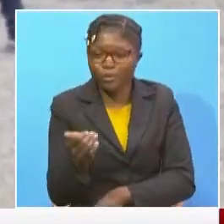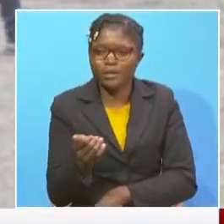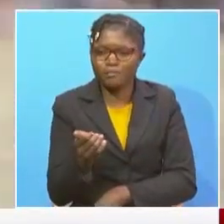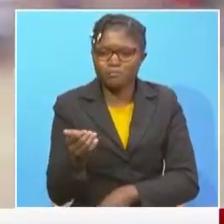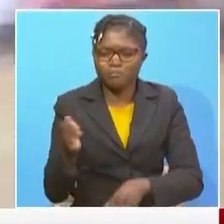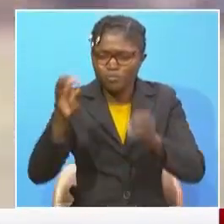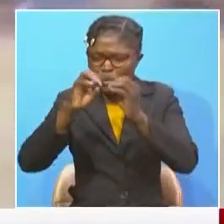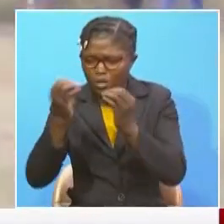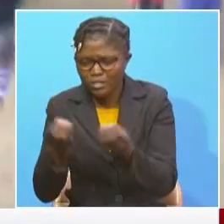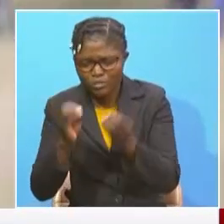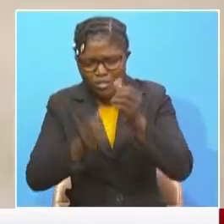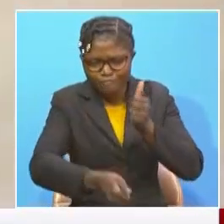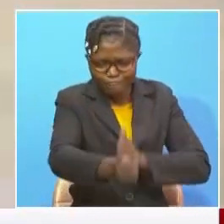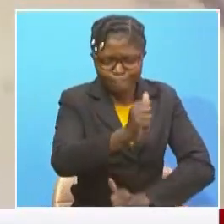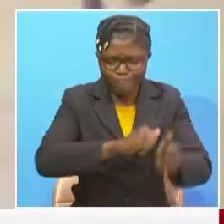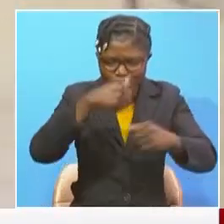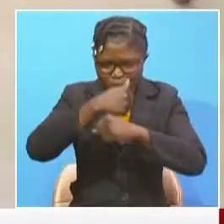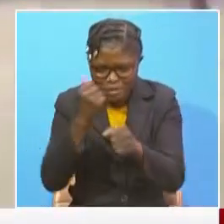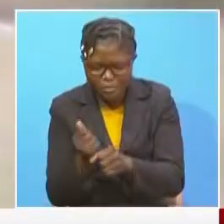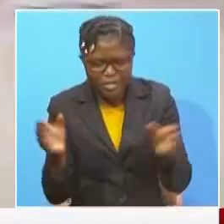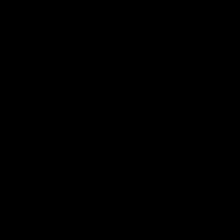training programs in rural areas.